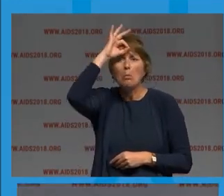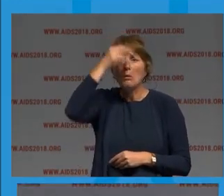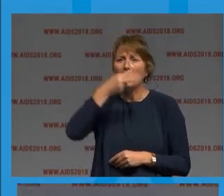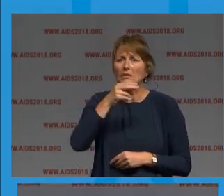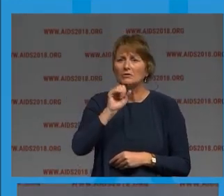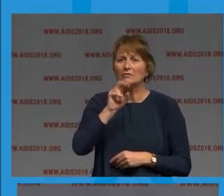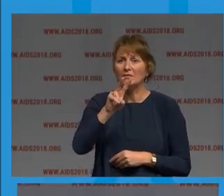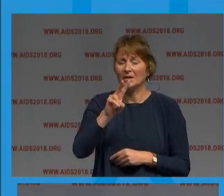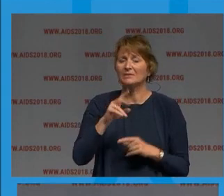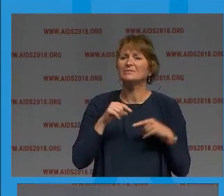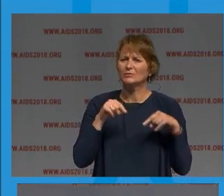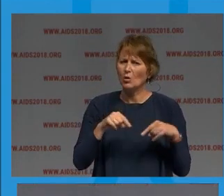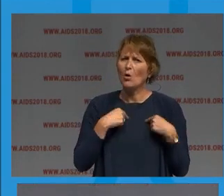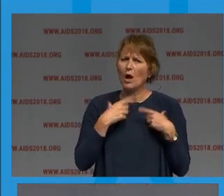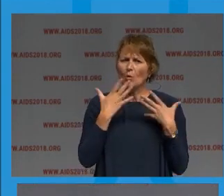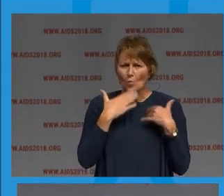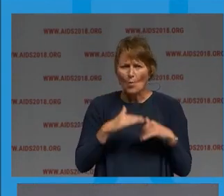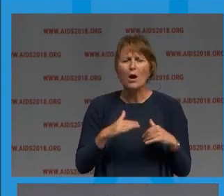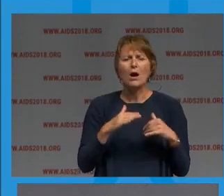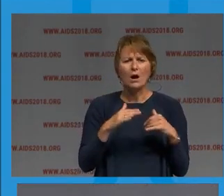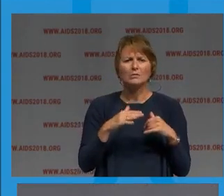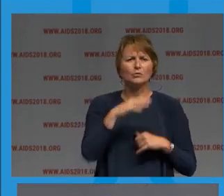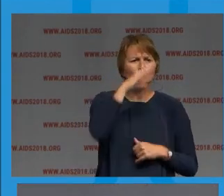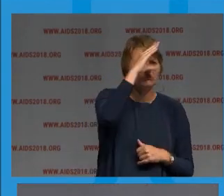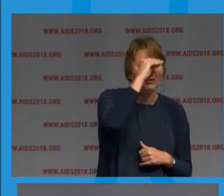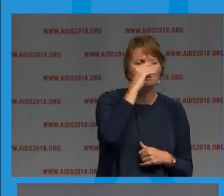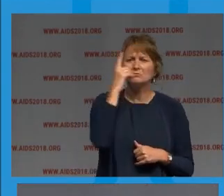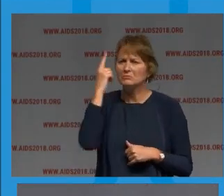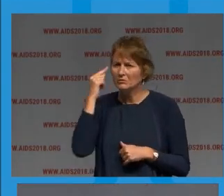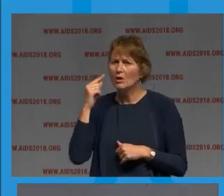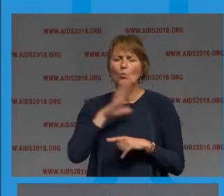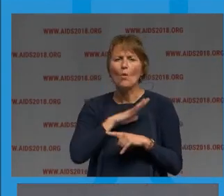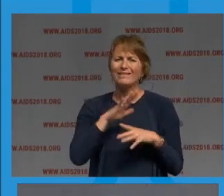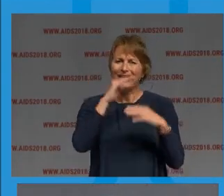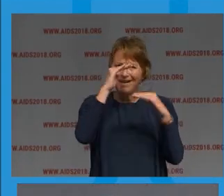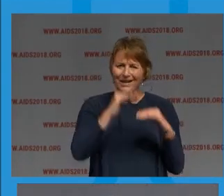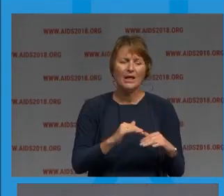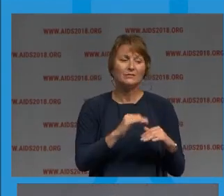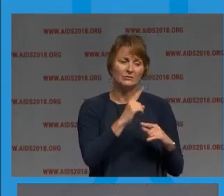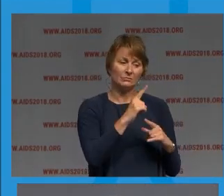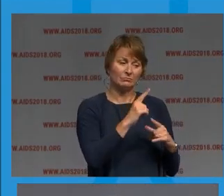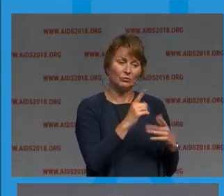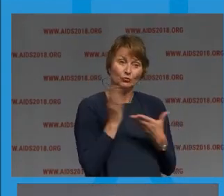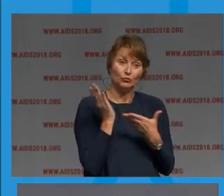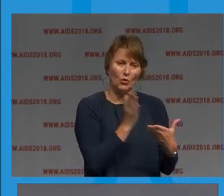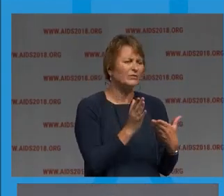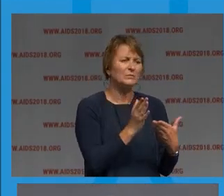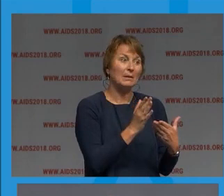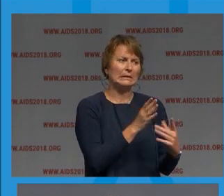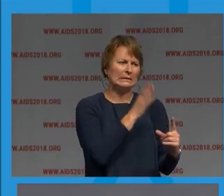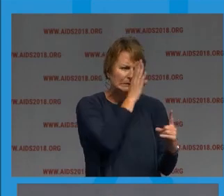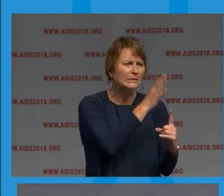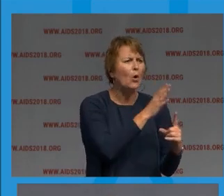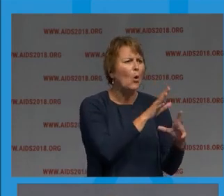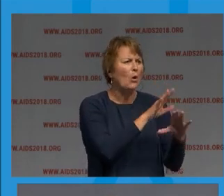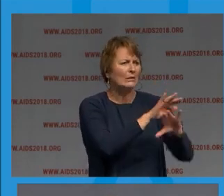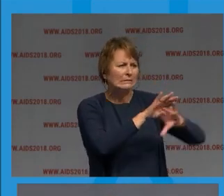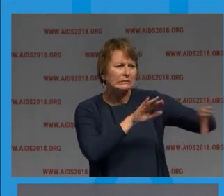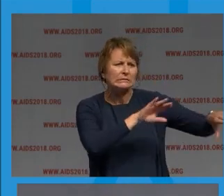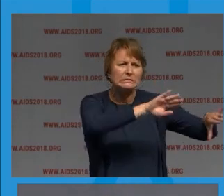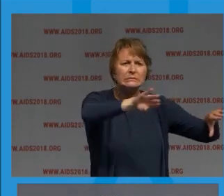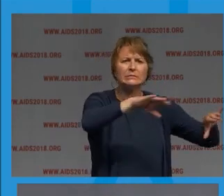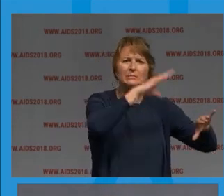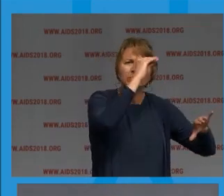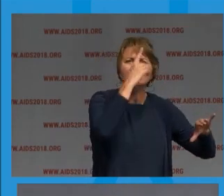comprehensive, gender-oriented harm reduction services that have proven to be highly effective in prevention HIV